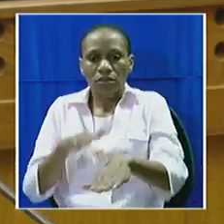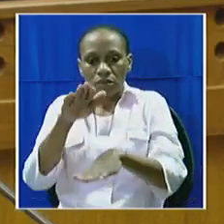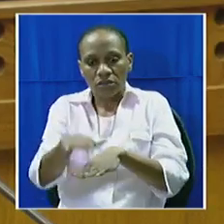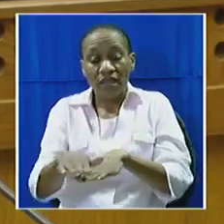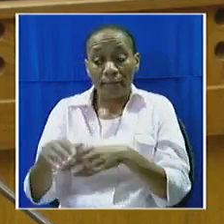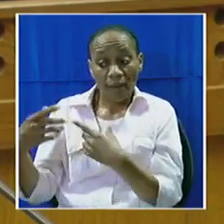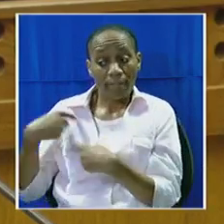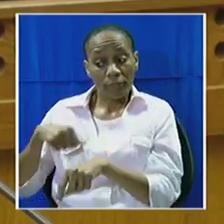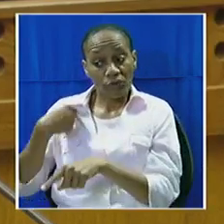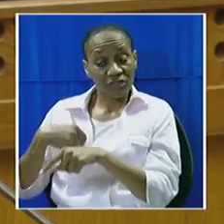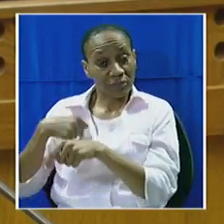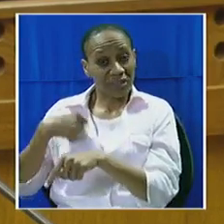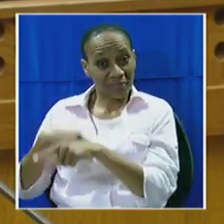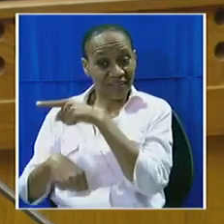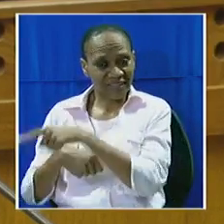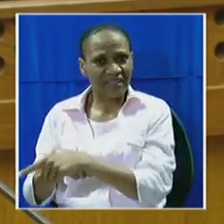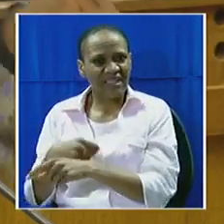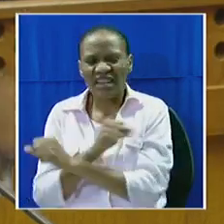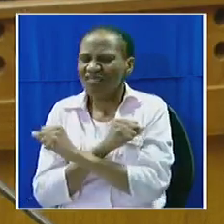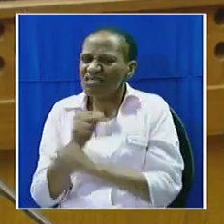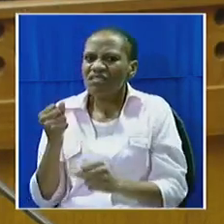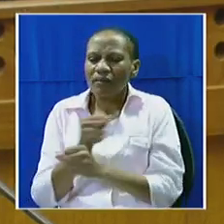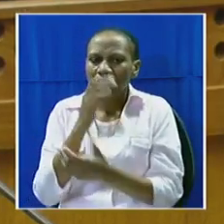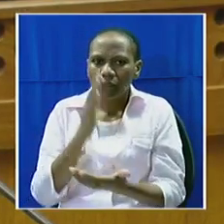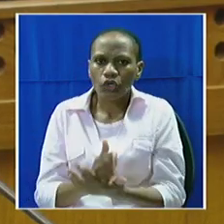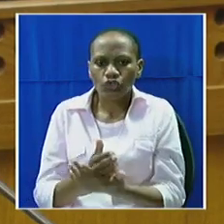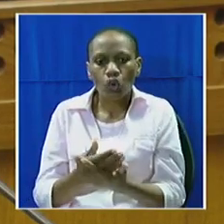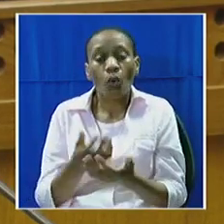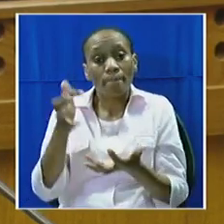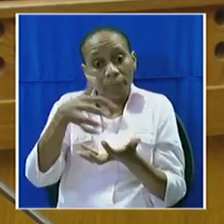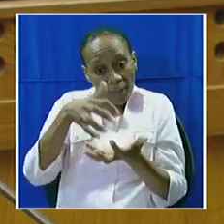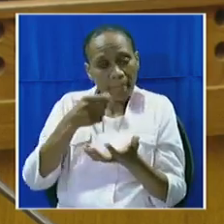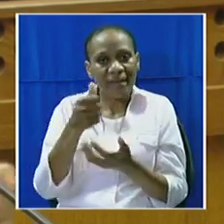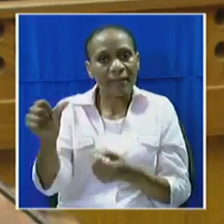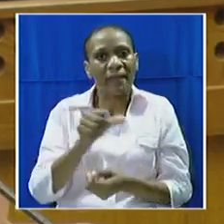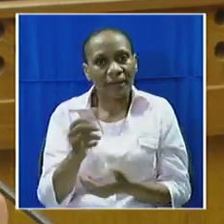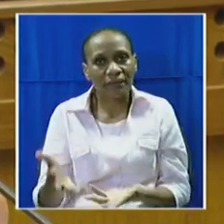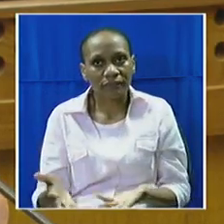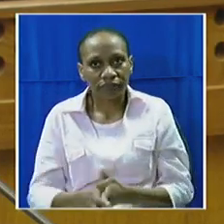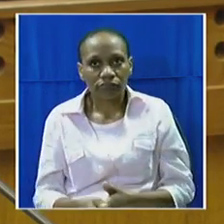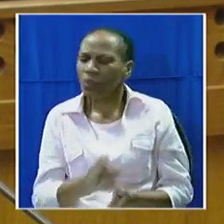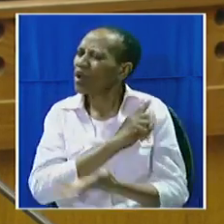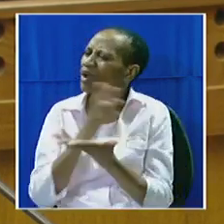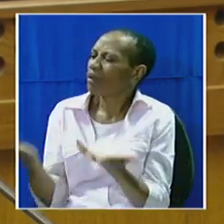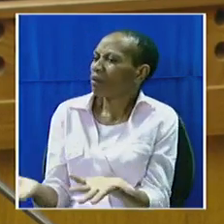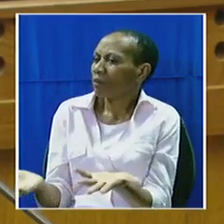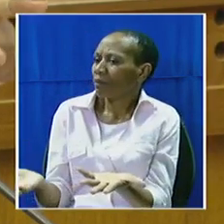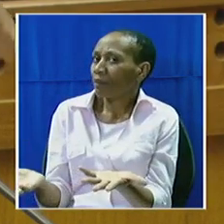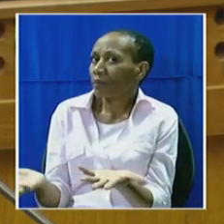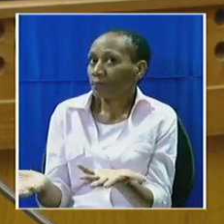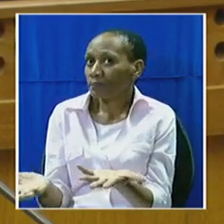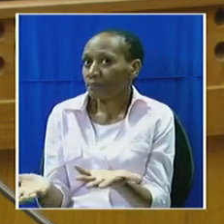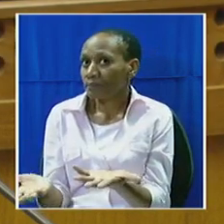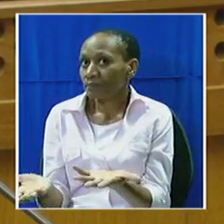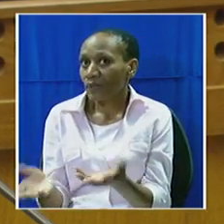the City of Cape Town to prevent these irregular expenditures. You know why?